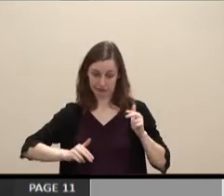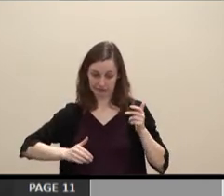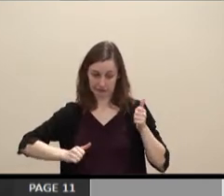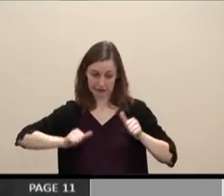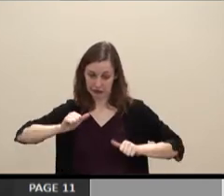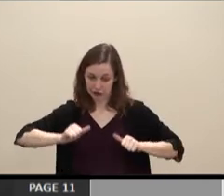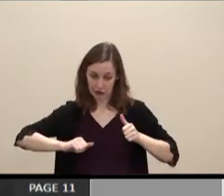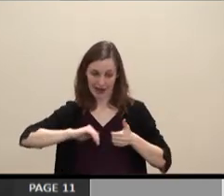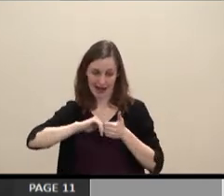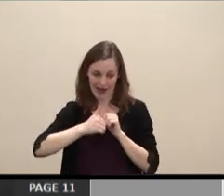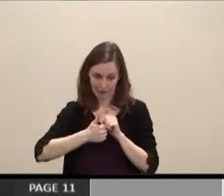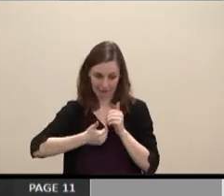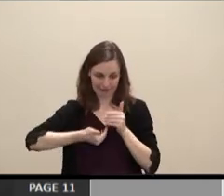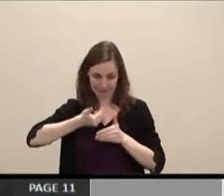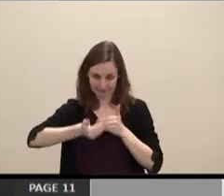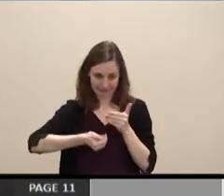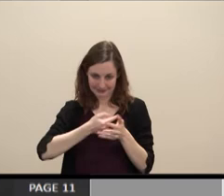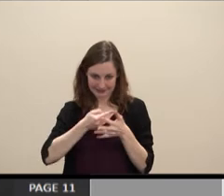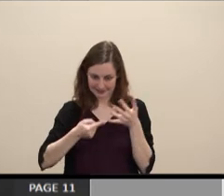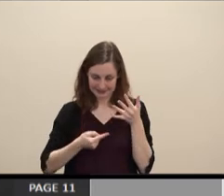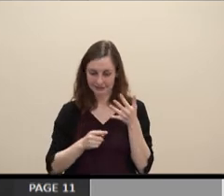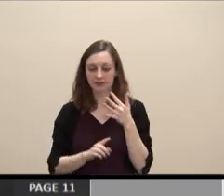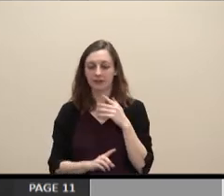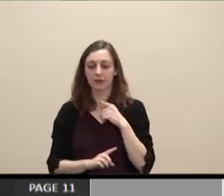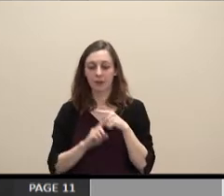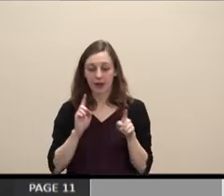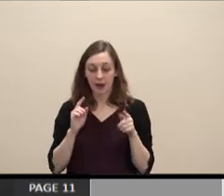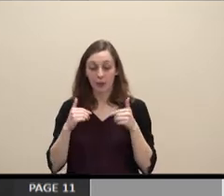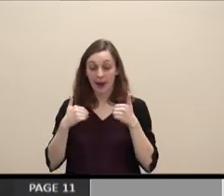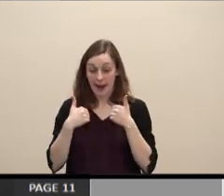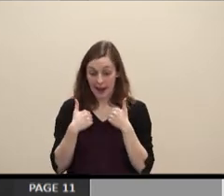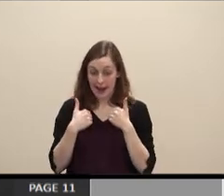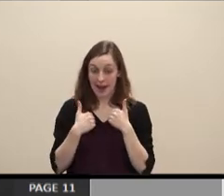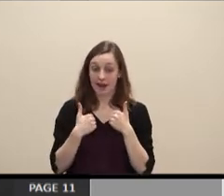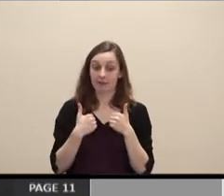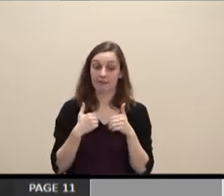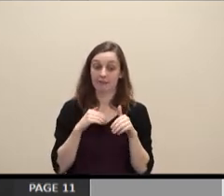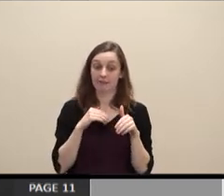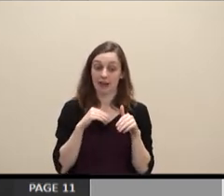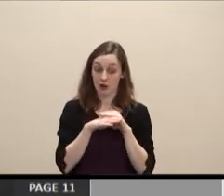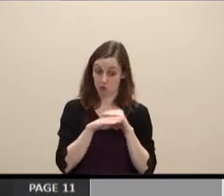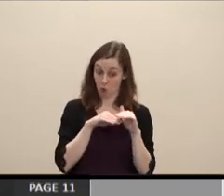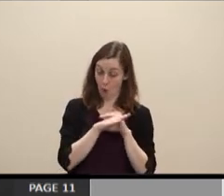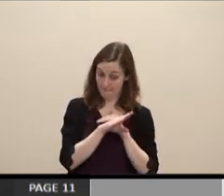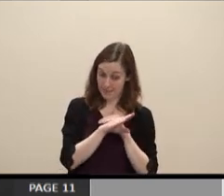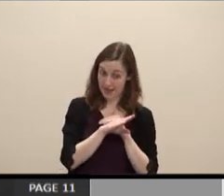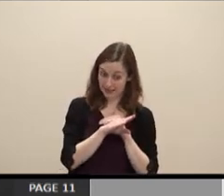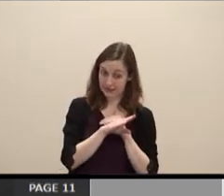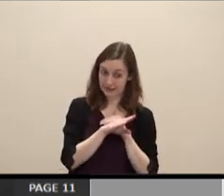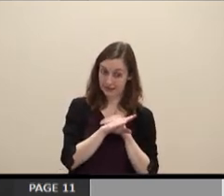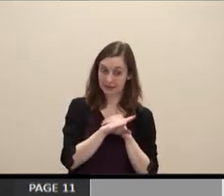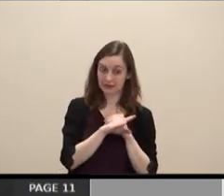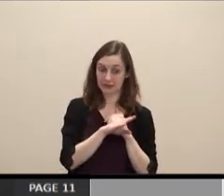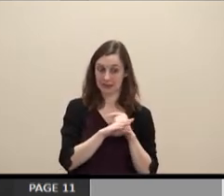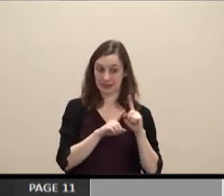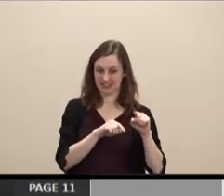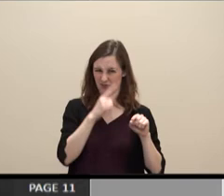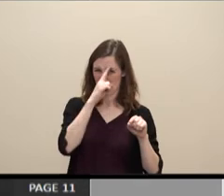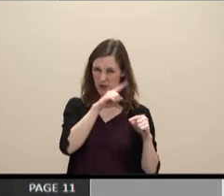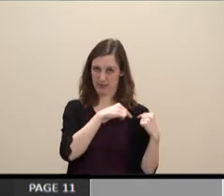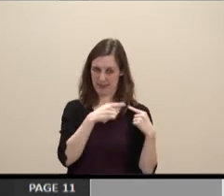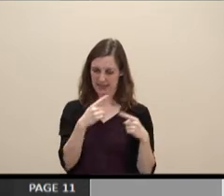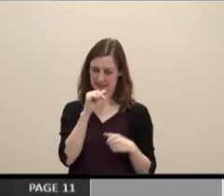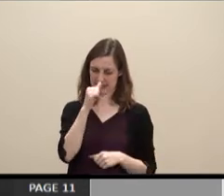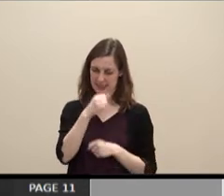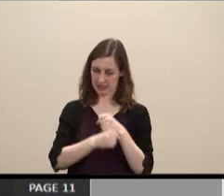of these things. So what I have here is an enrollment and average daily attendance for the last 10 years, and